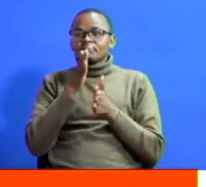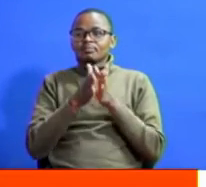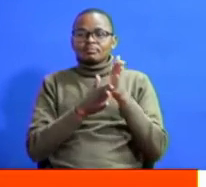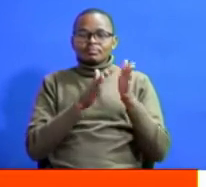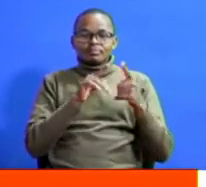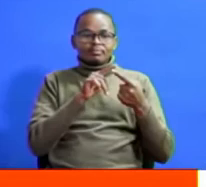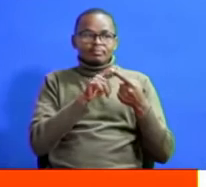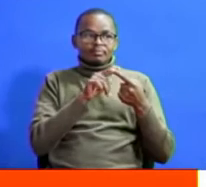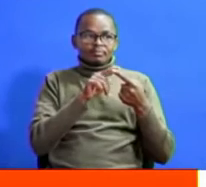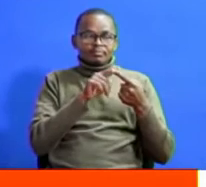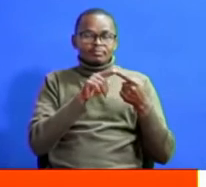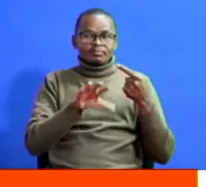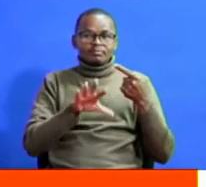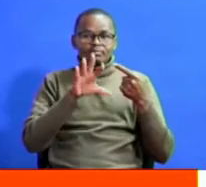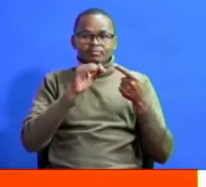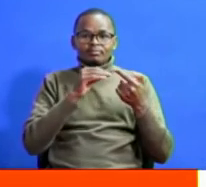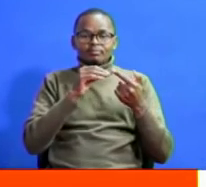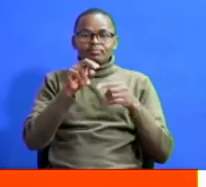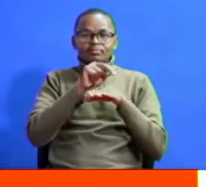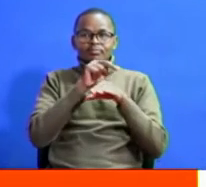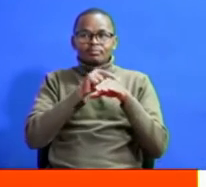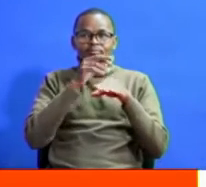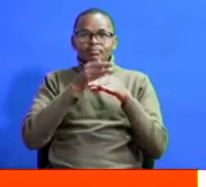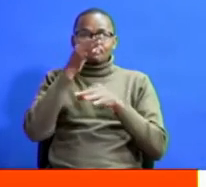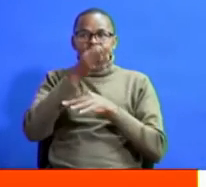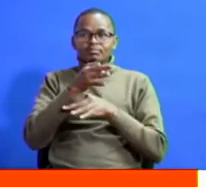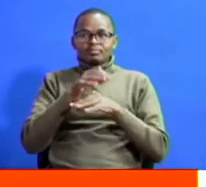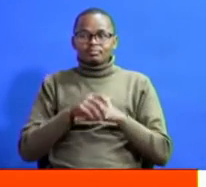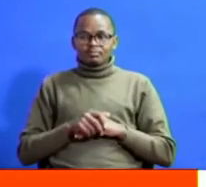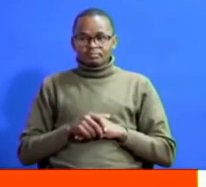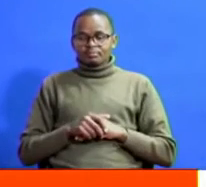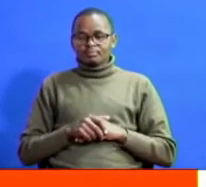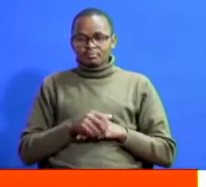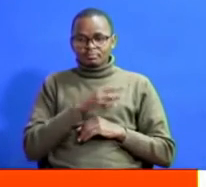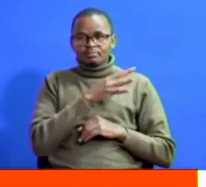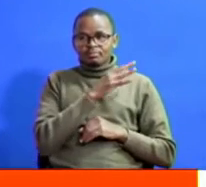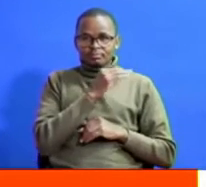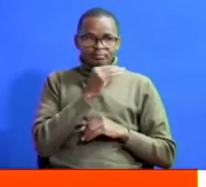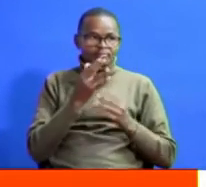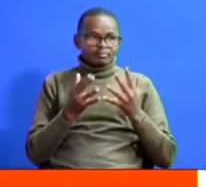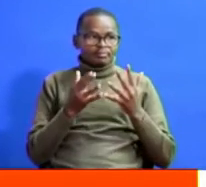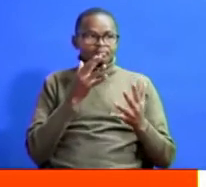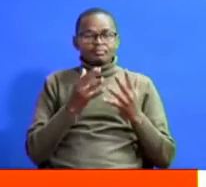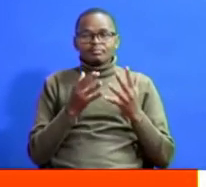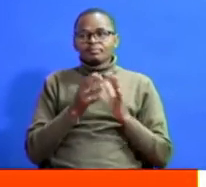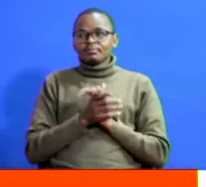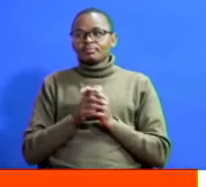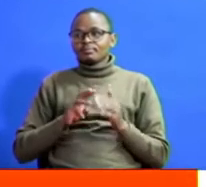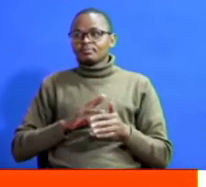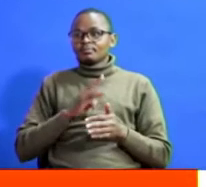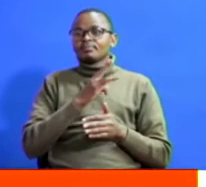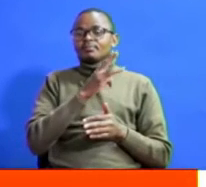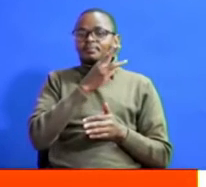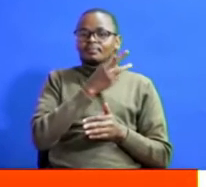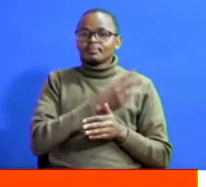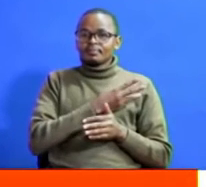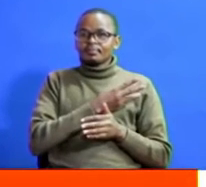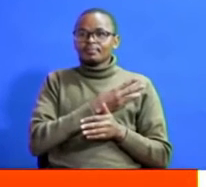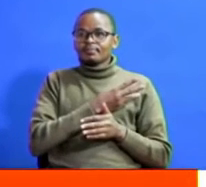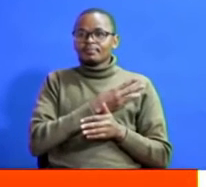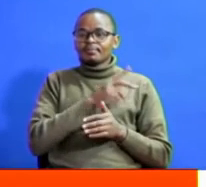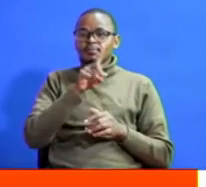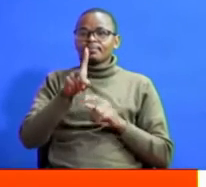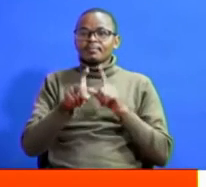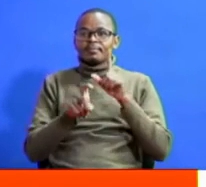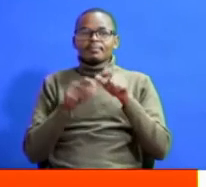to take the nation forward. Mm-hmm. And of course, probably just on a light note, we expect the question